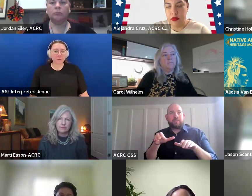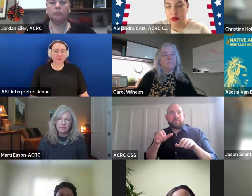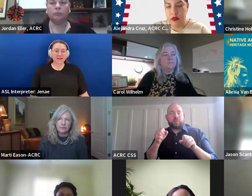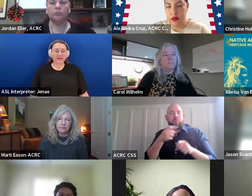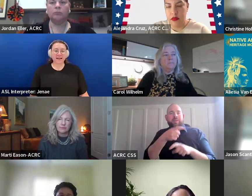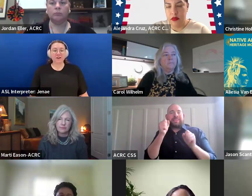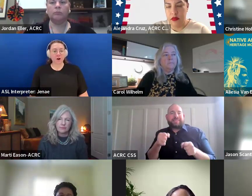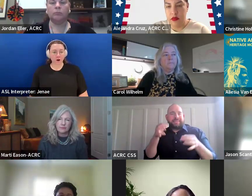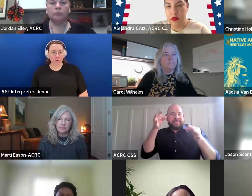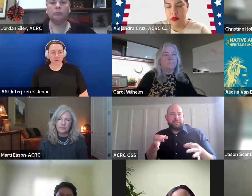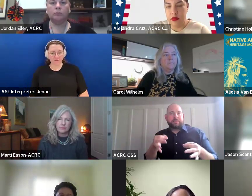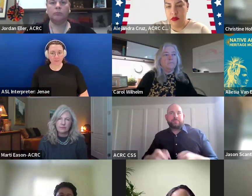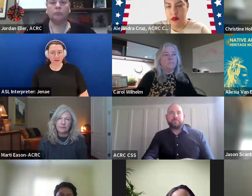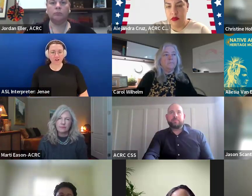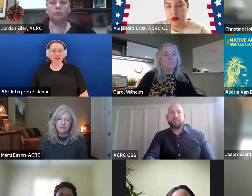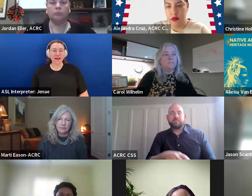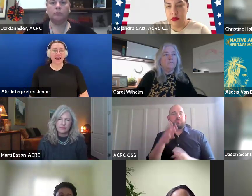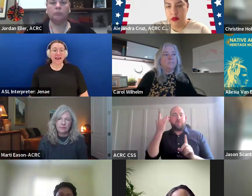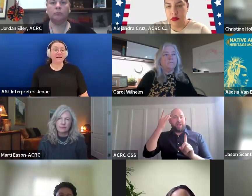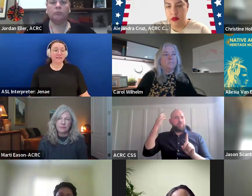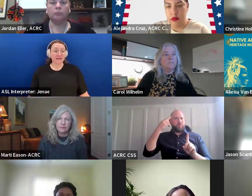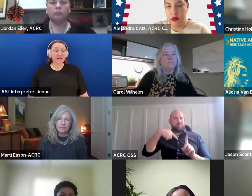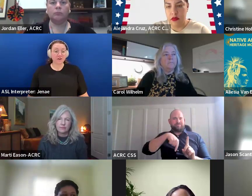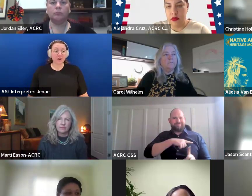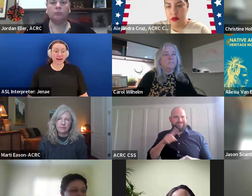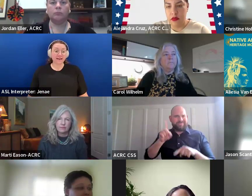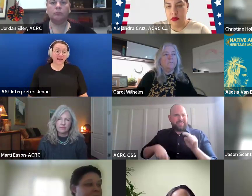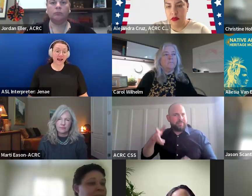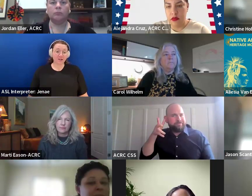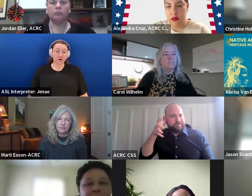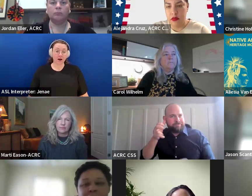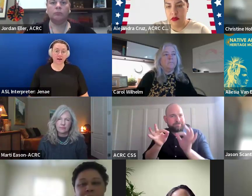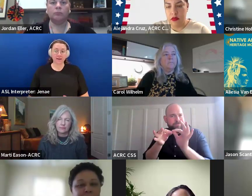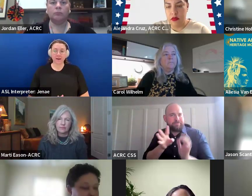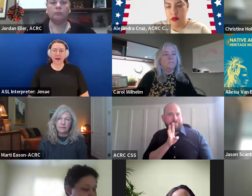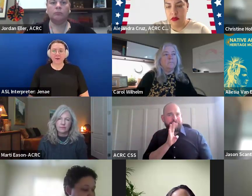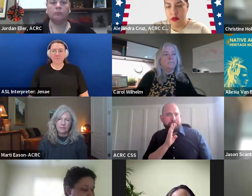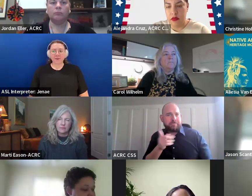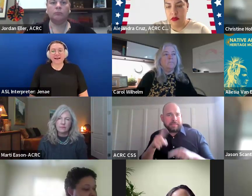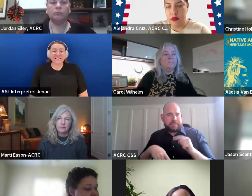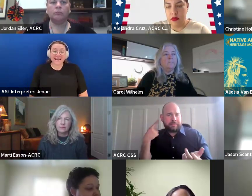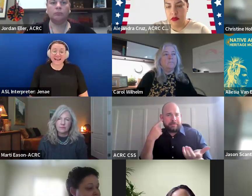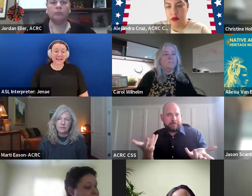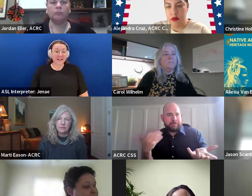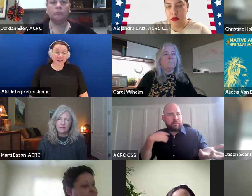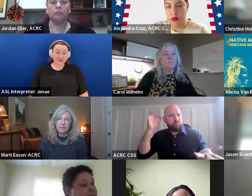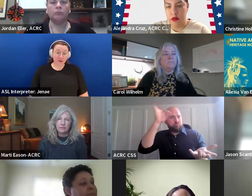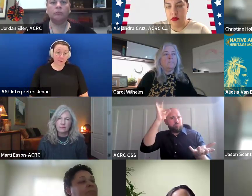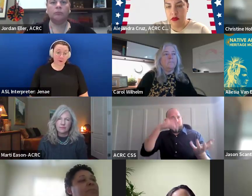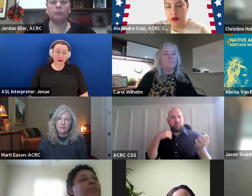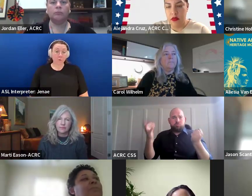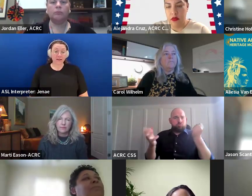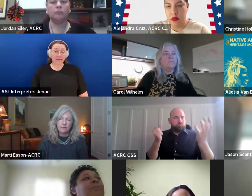So that deaf person can know the information and decide to go ahead and take action or not. Because they can't hear